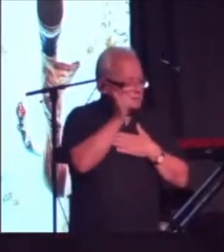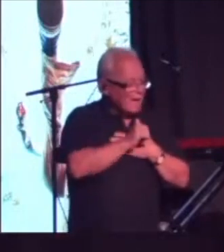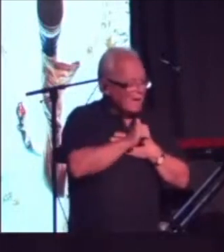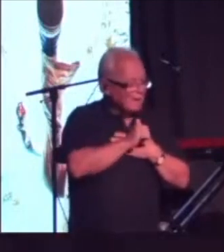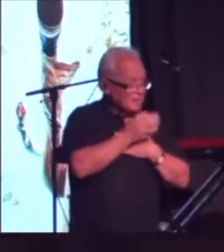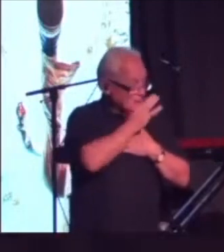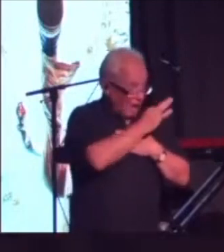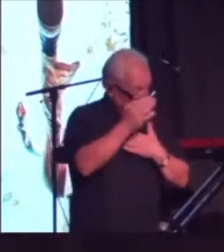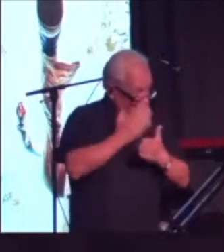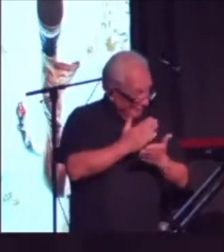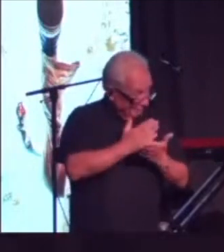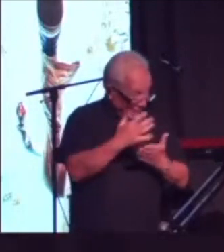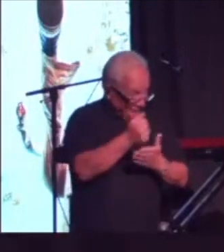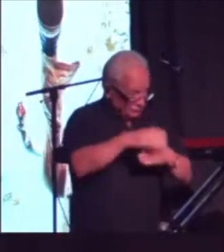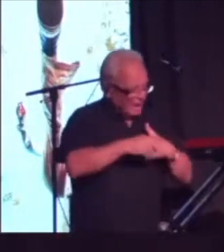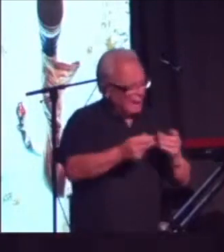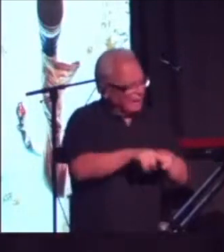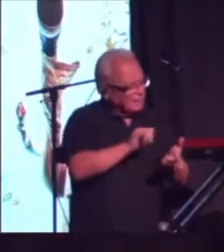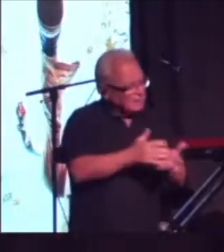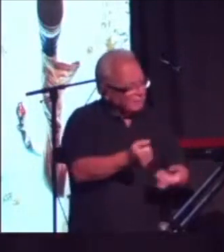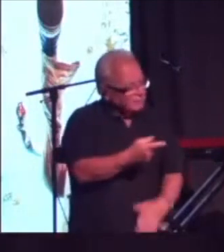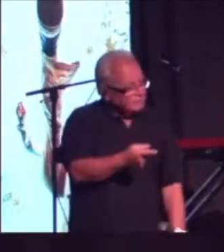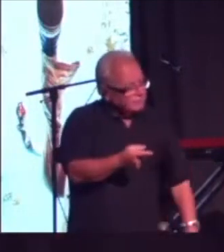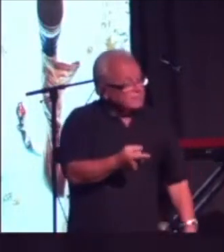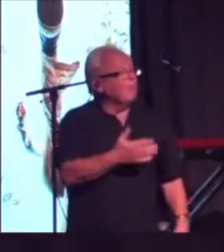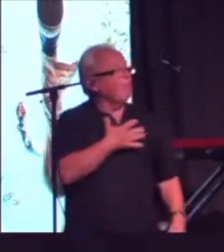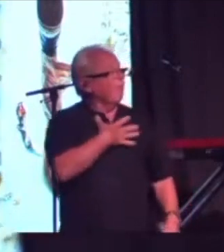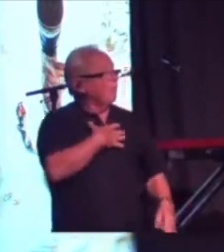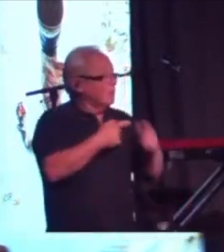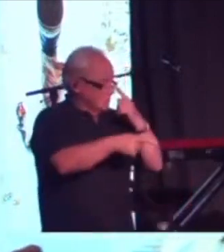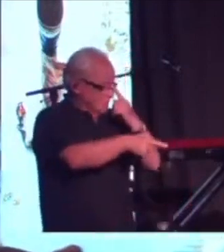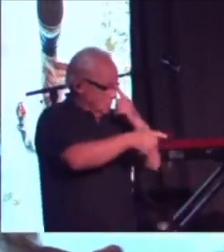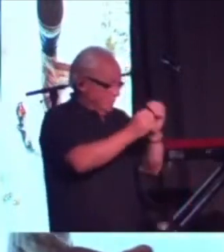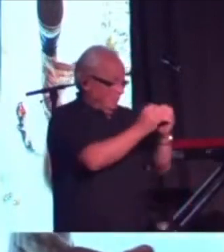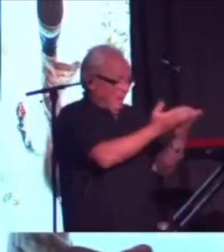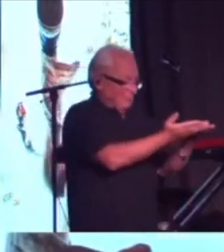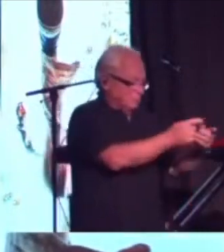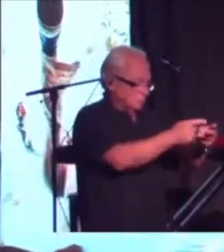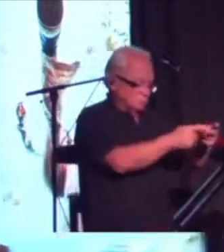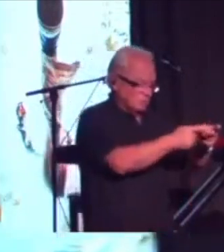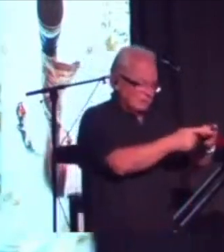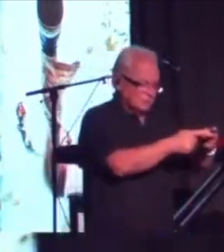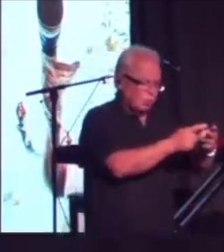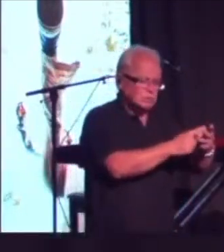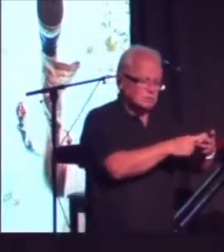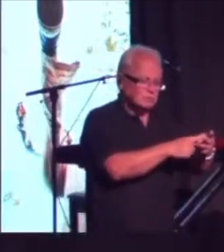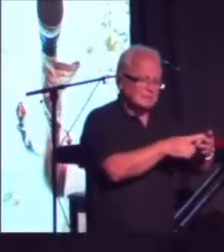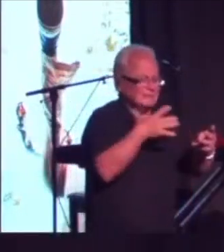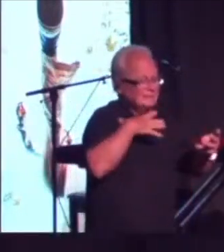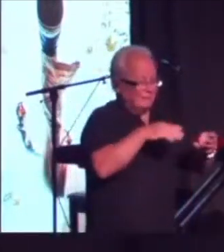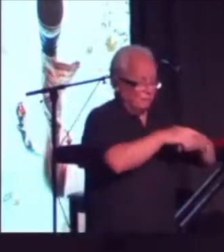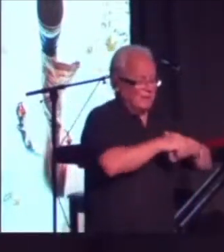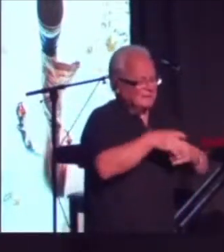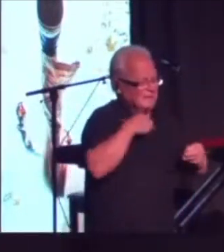that? Second trait of biblical friendship is this. Honesty. Honesty. I watched an interview because he